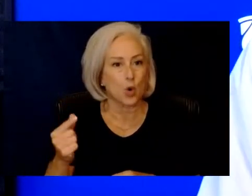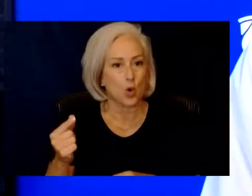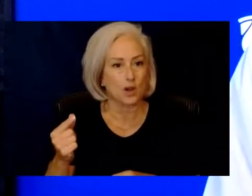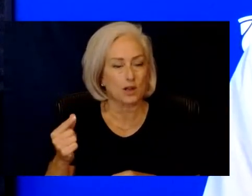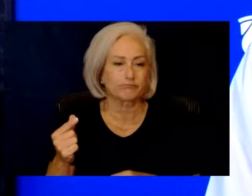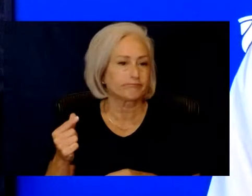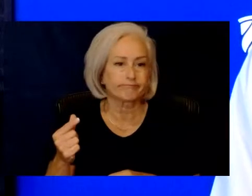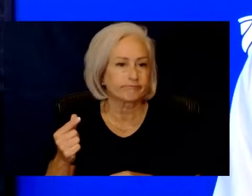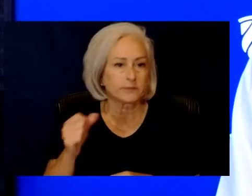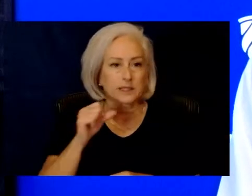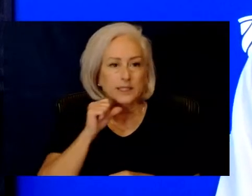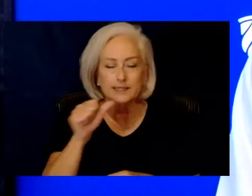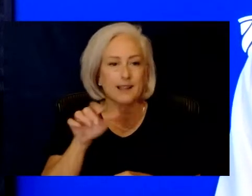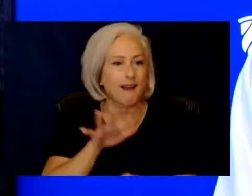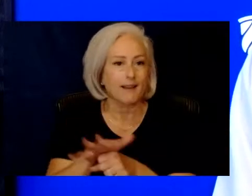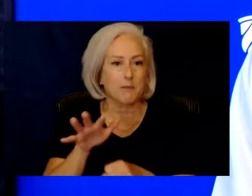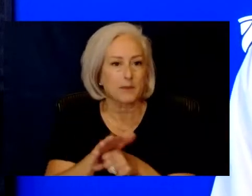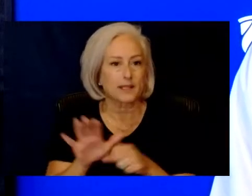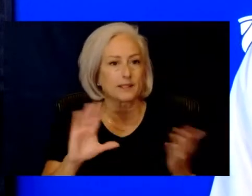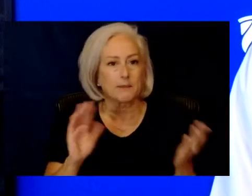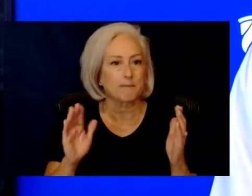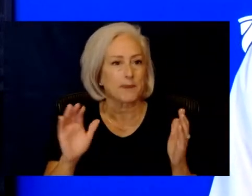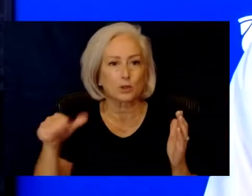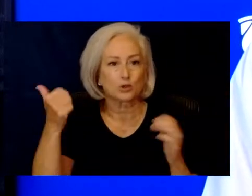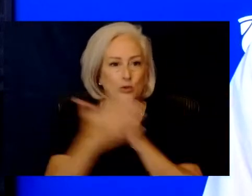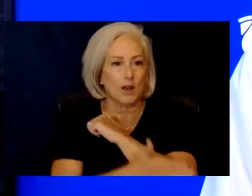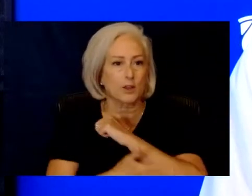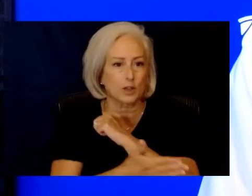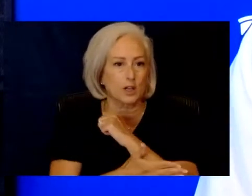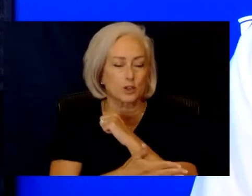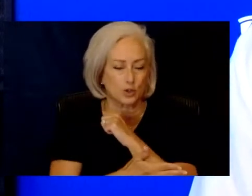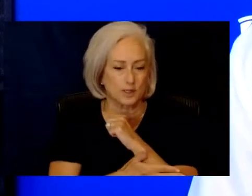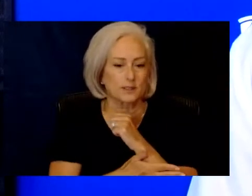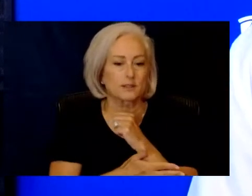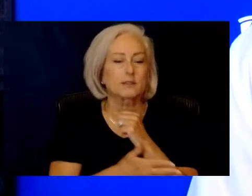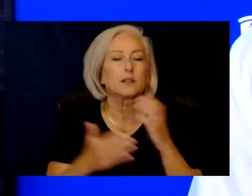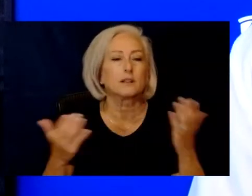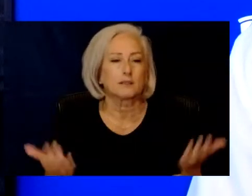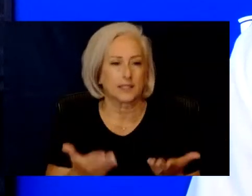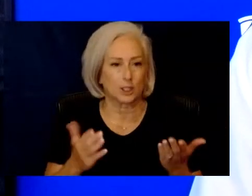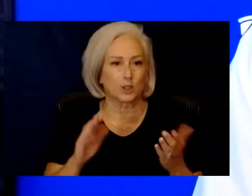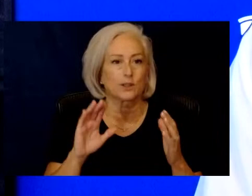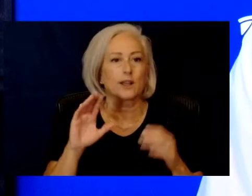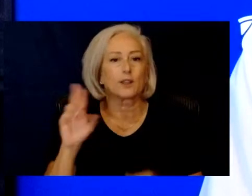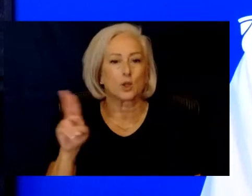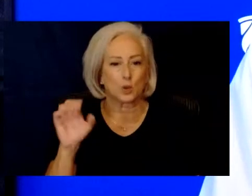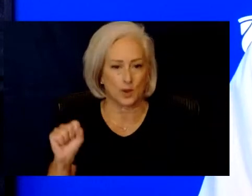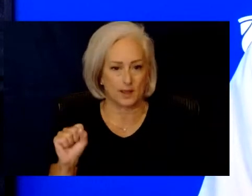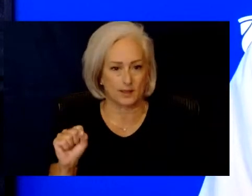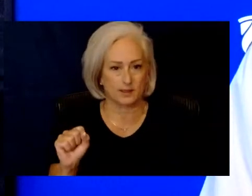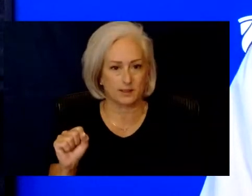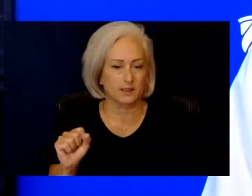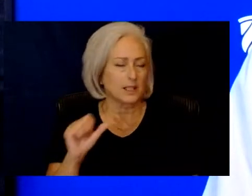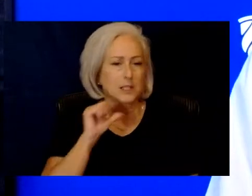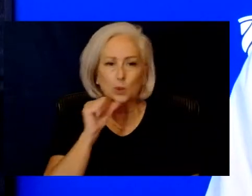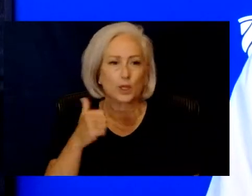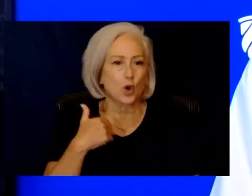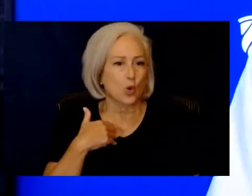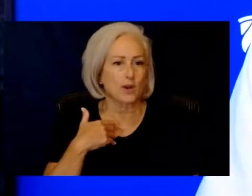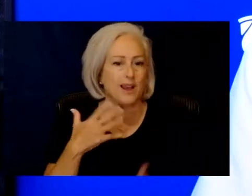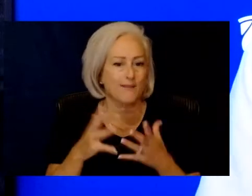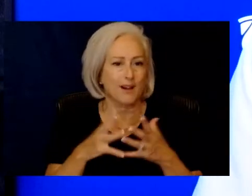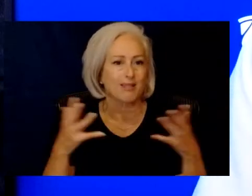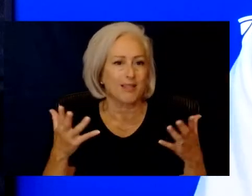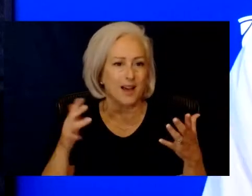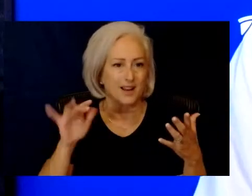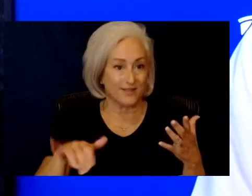some other countries here in the United States. So I don't know that we have a large proportion of that in the United States. I'm